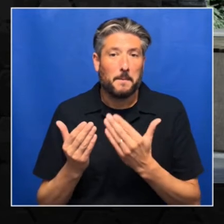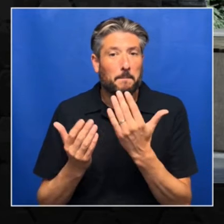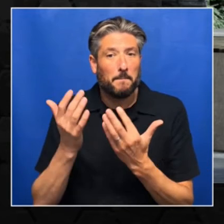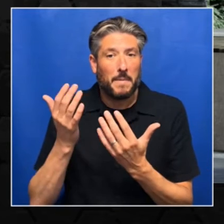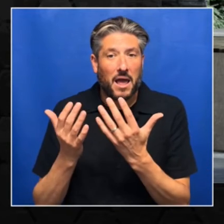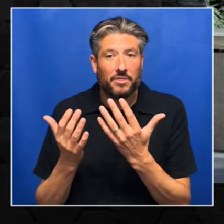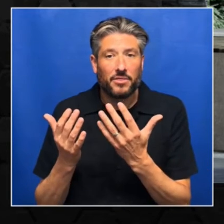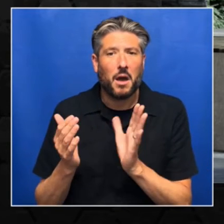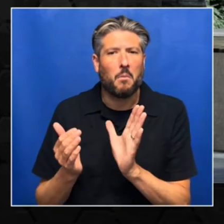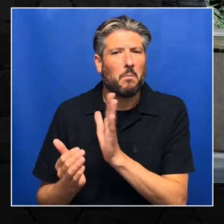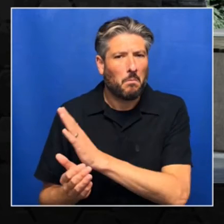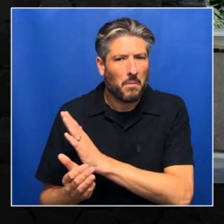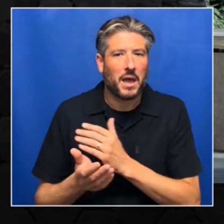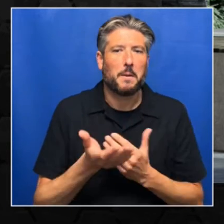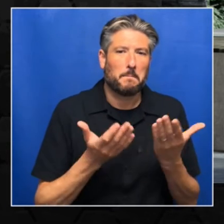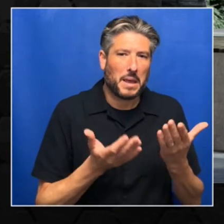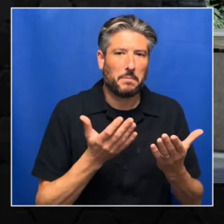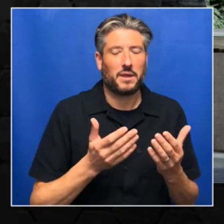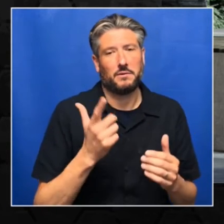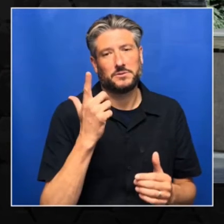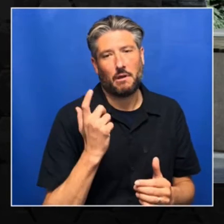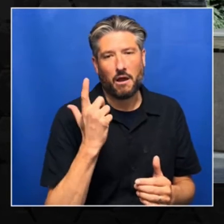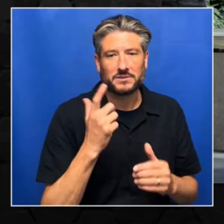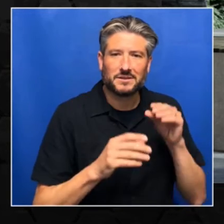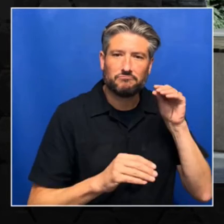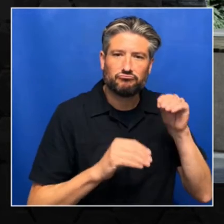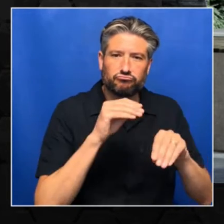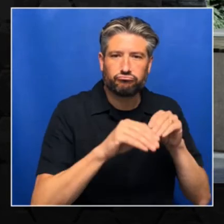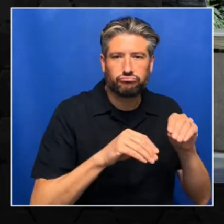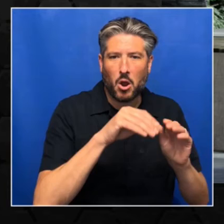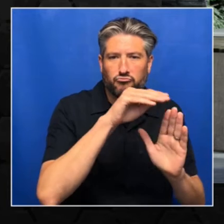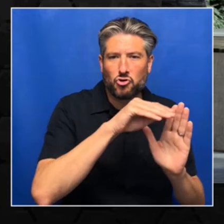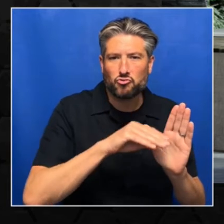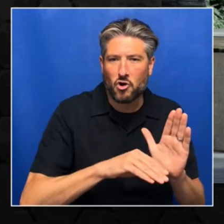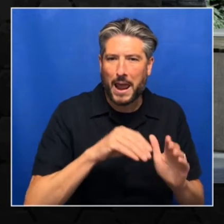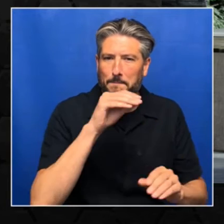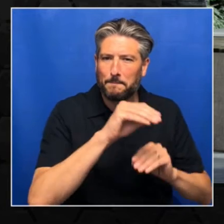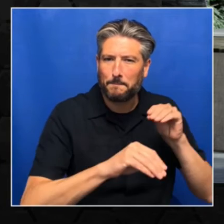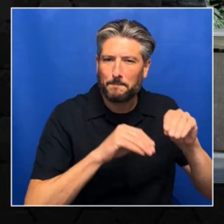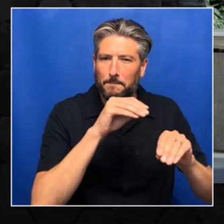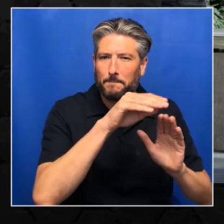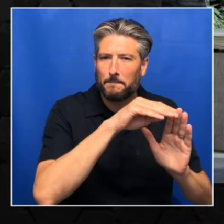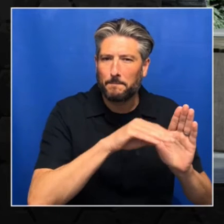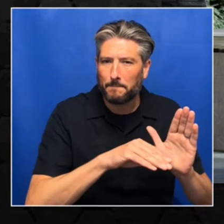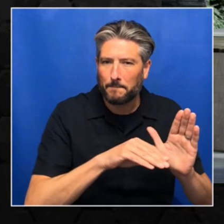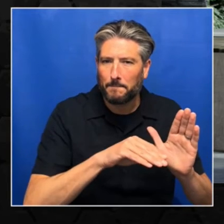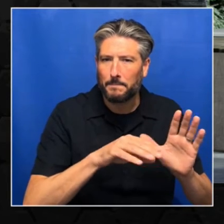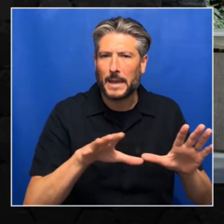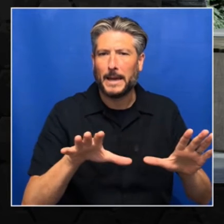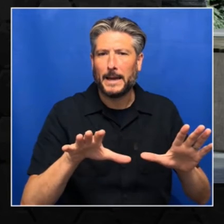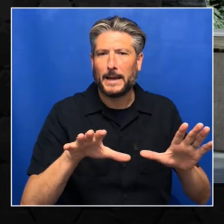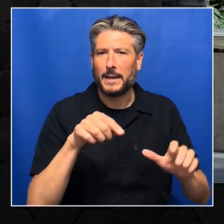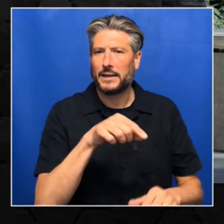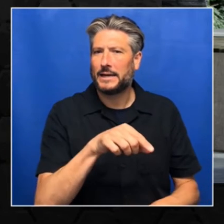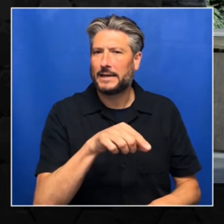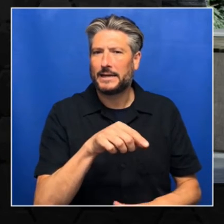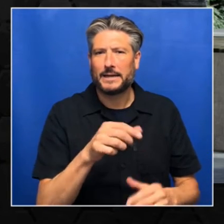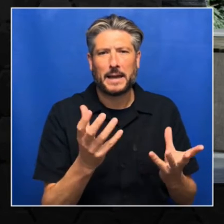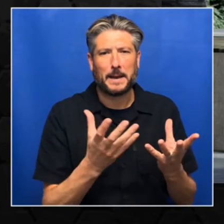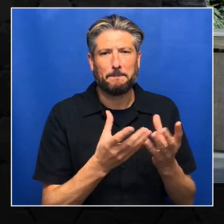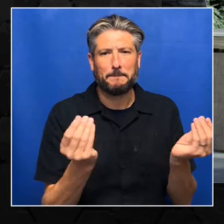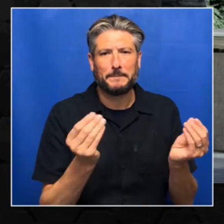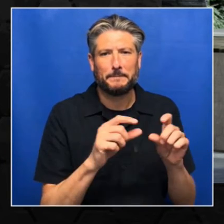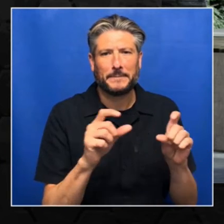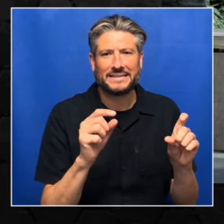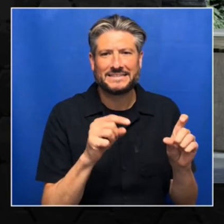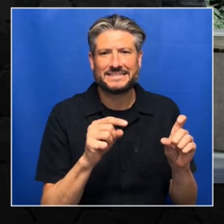do practical things. When they see something is missing, and when they see that something is basically making problem